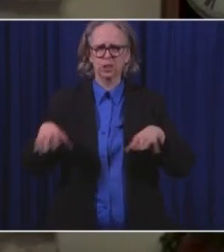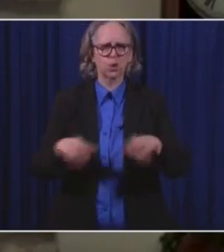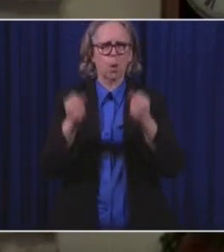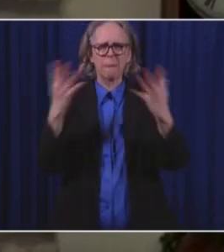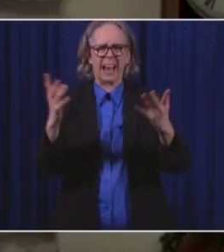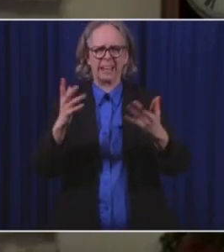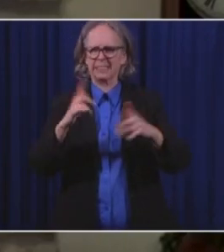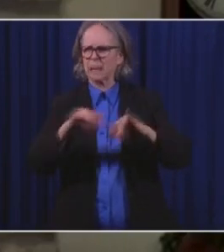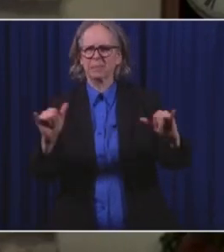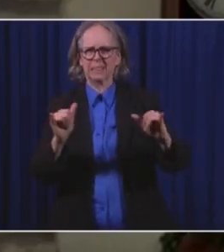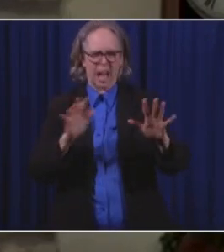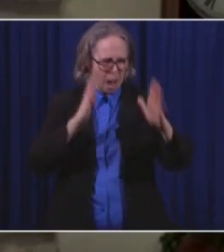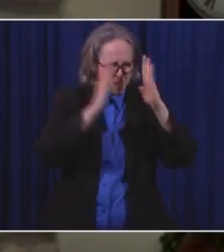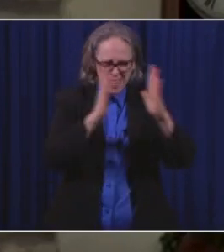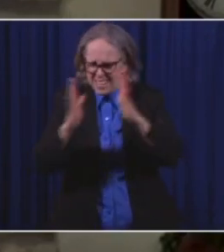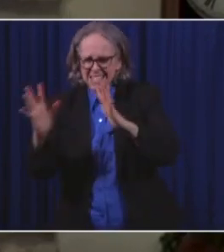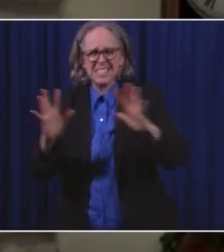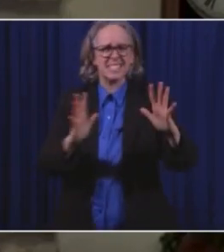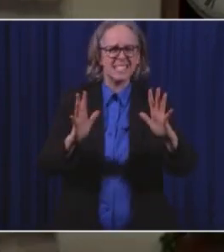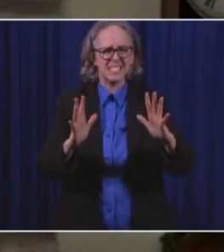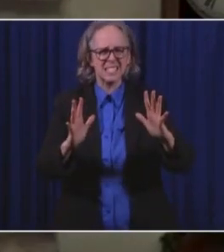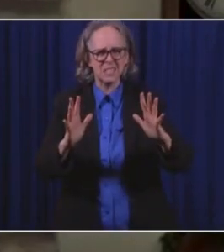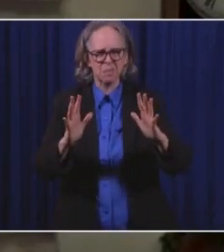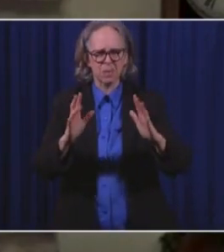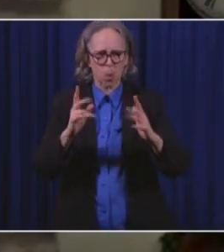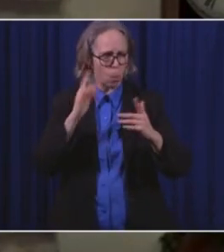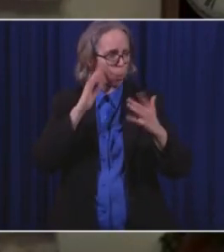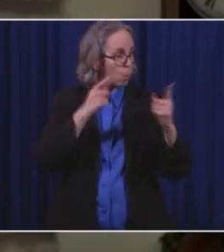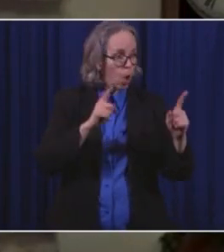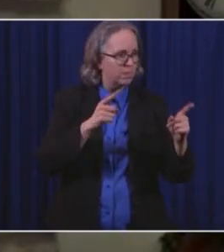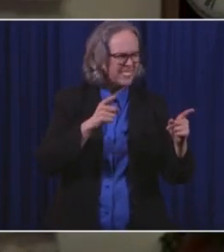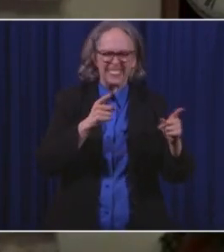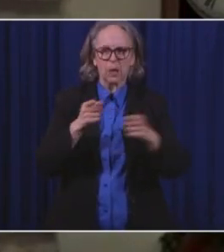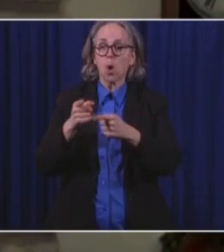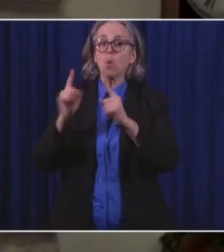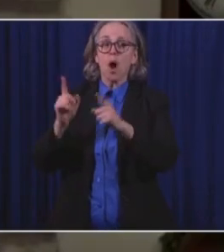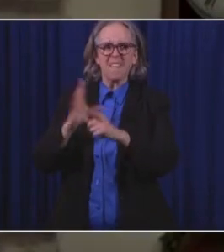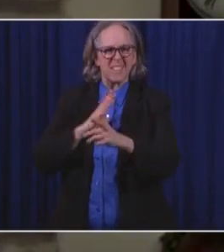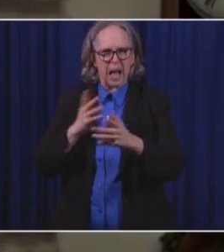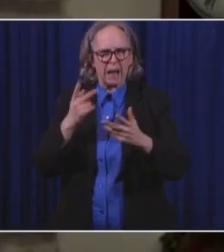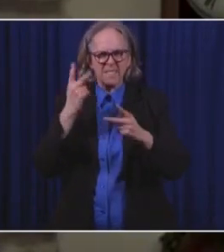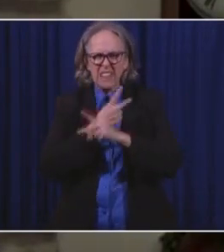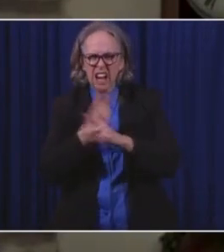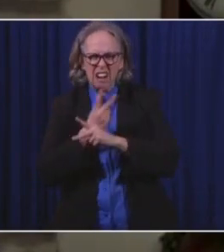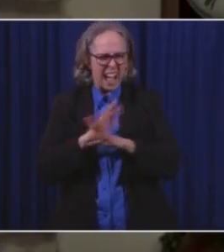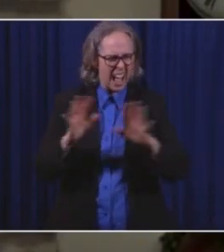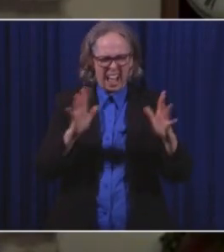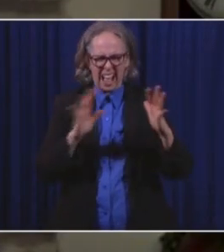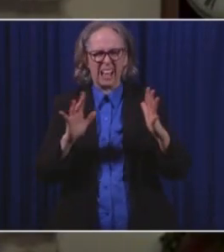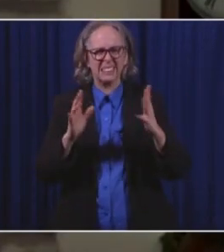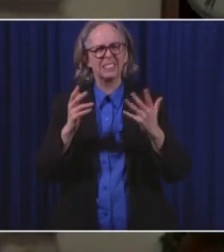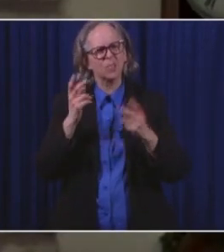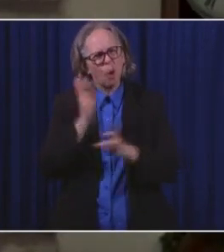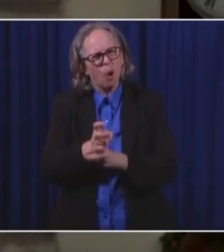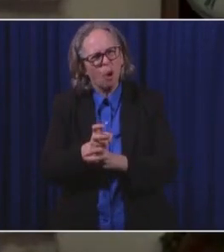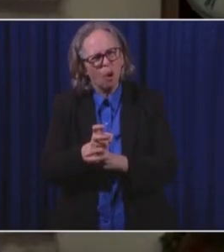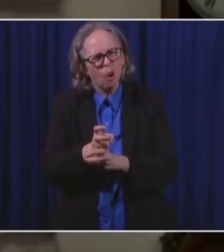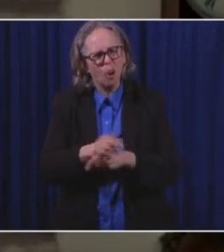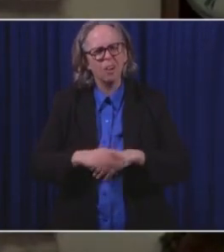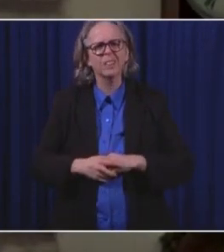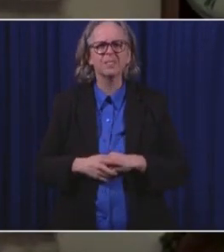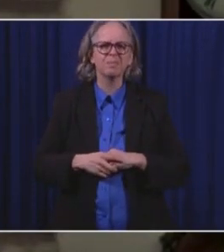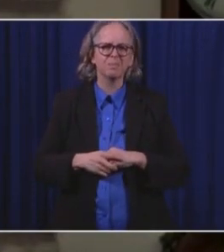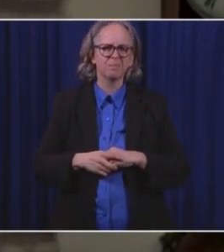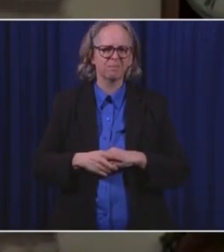never know what really works for sure. You can guess at it. I mean, we're doing three things